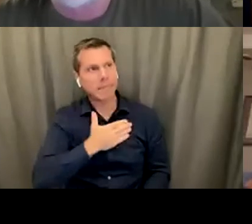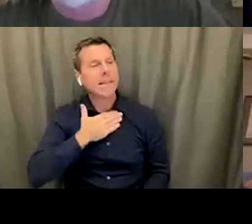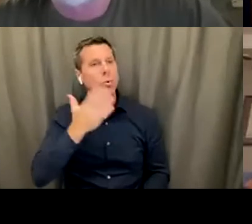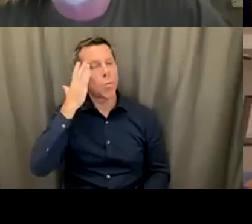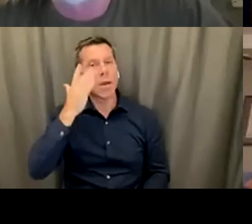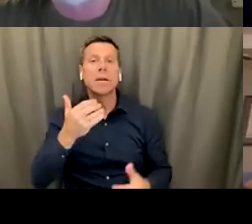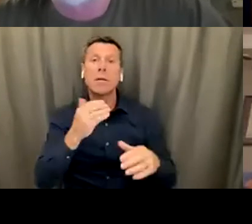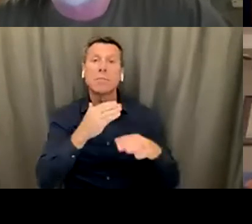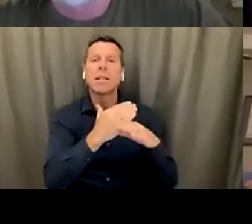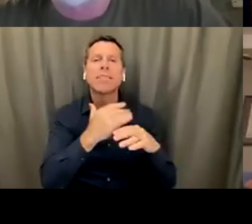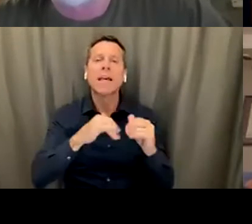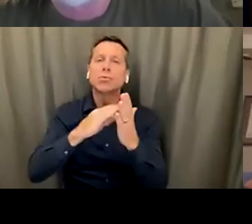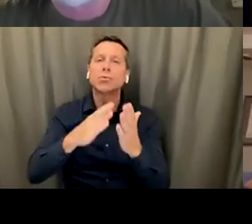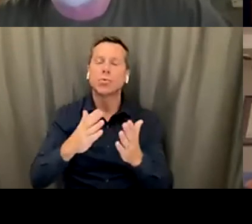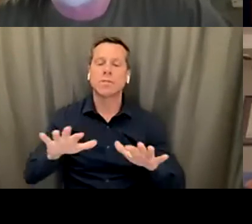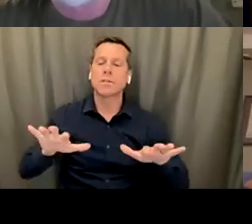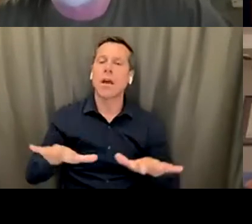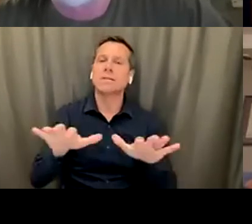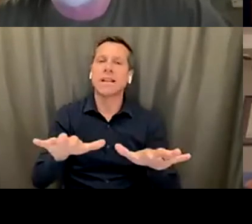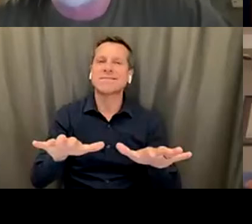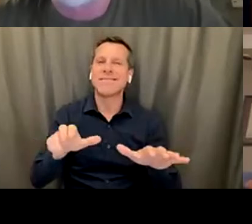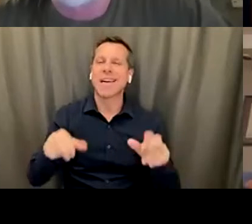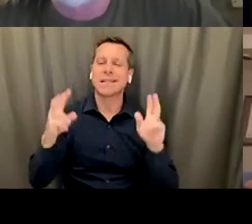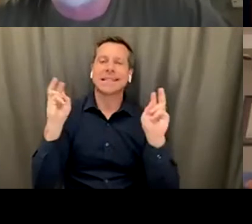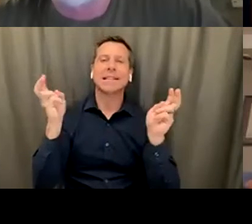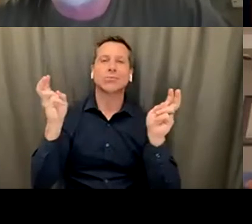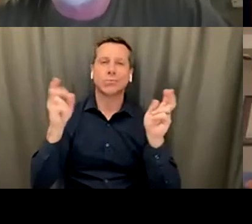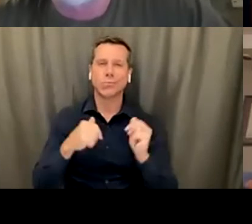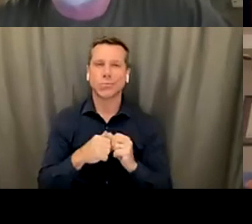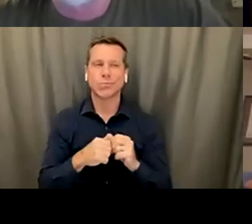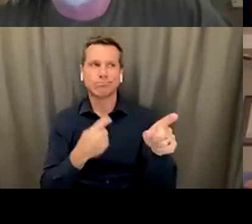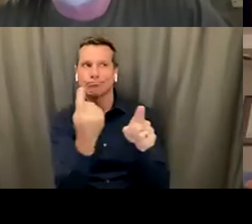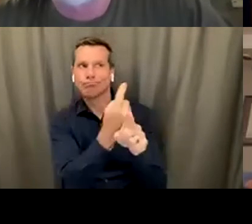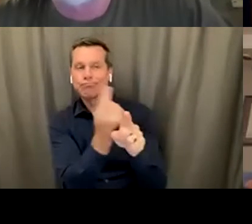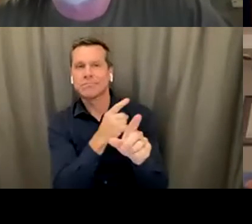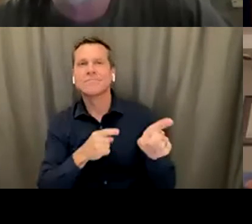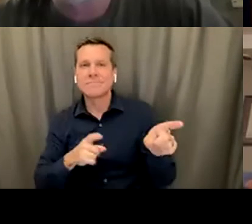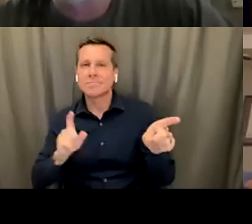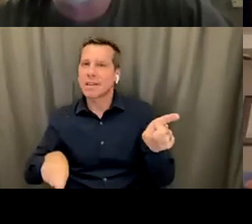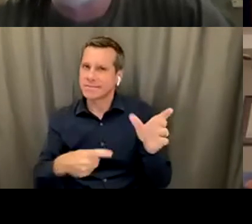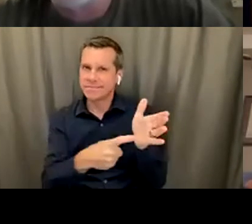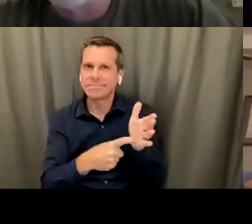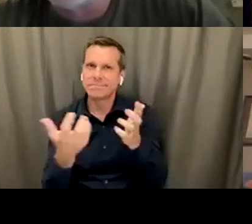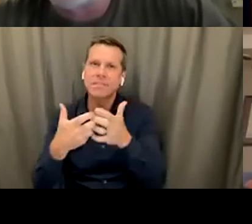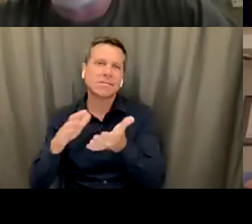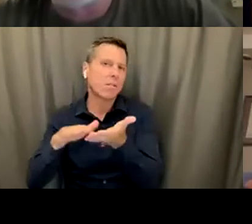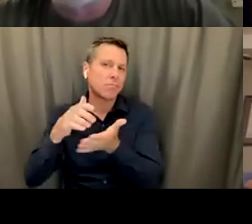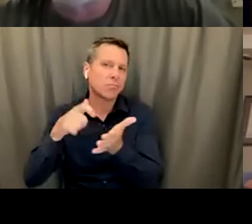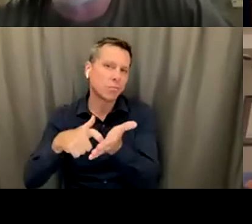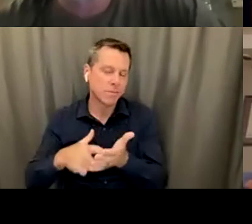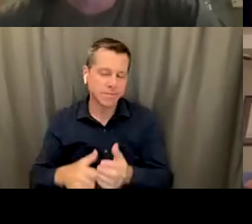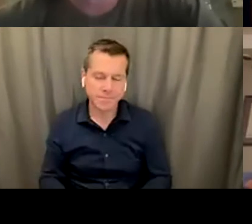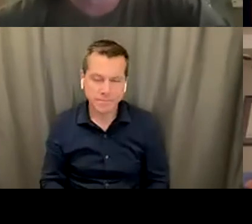hopefully this doesn't happen in your thoughts, but if we do have to test positive and we have to quarantine, this is more